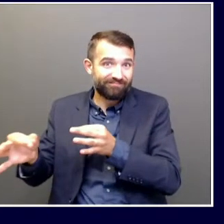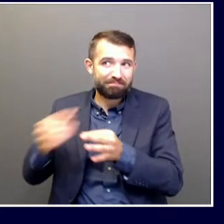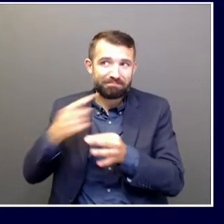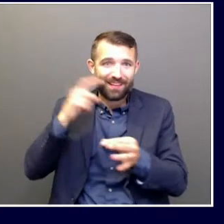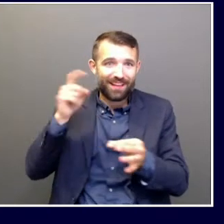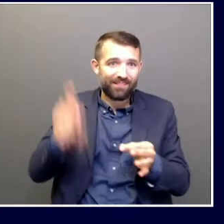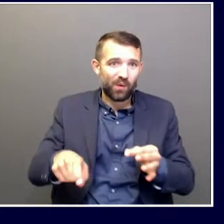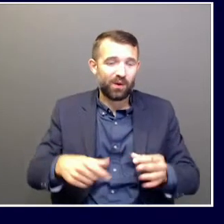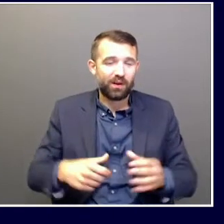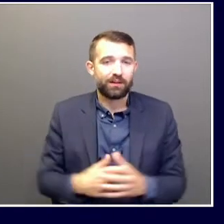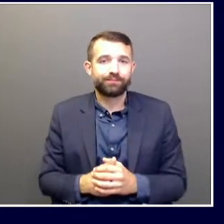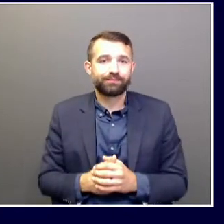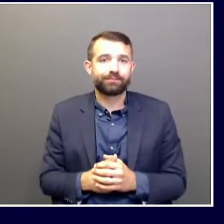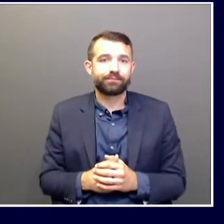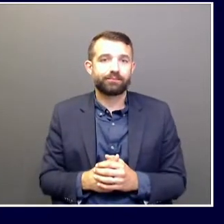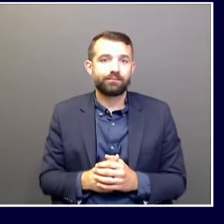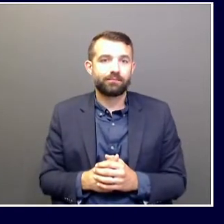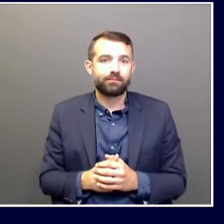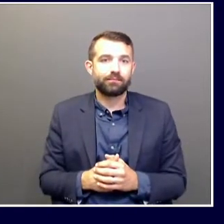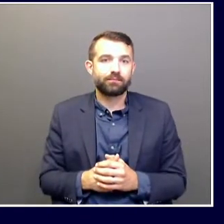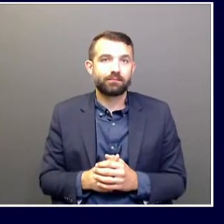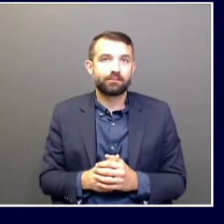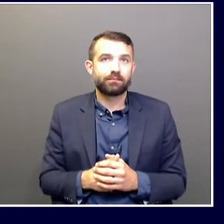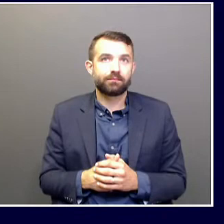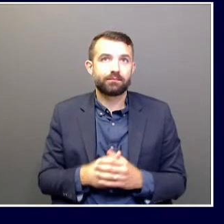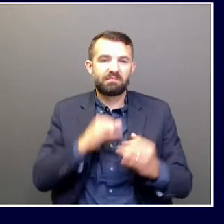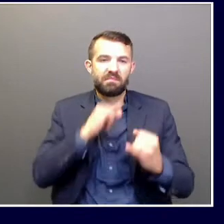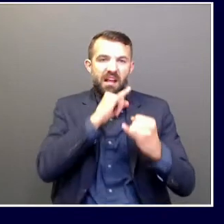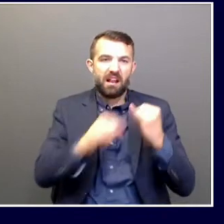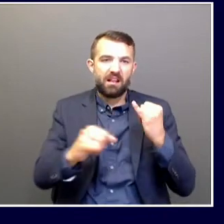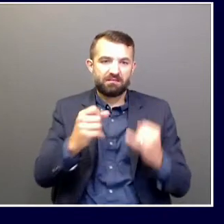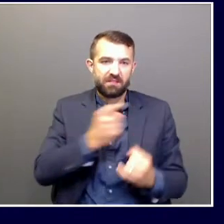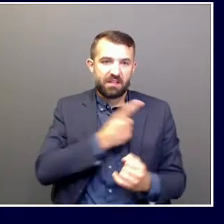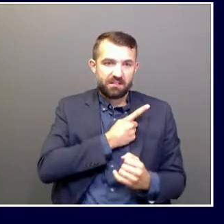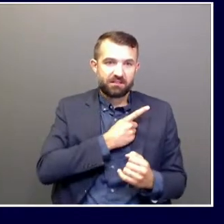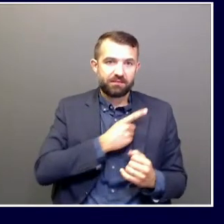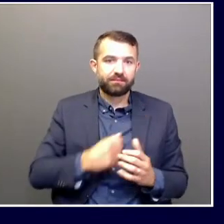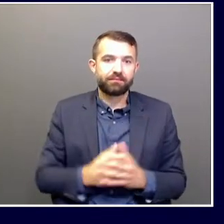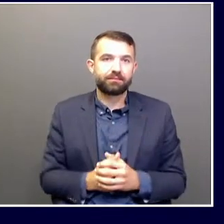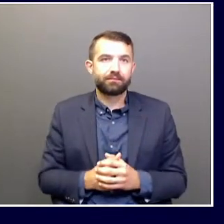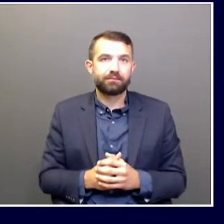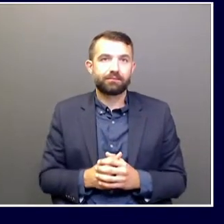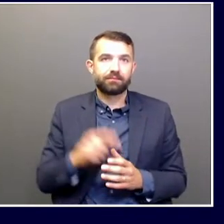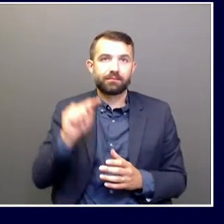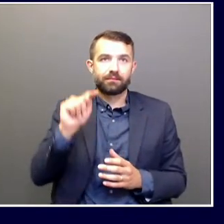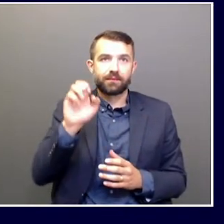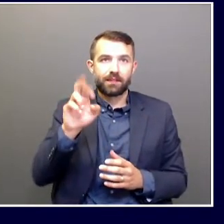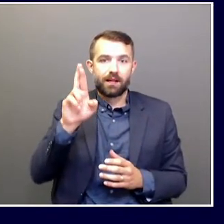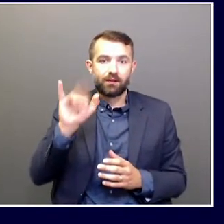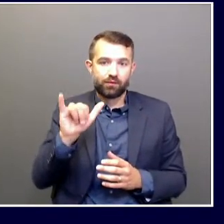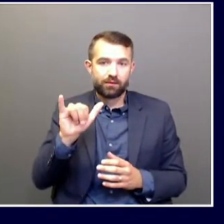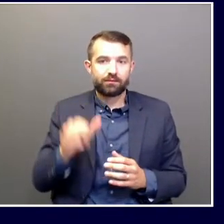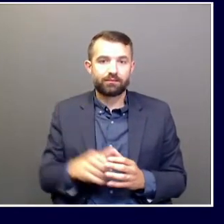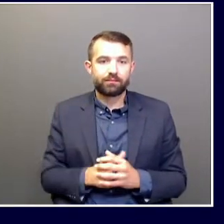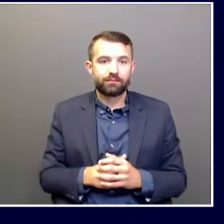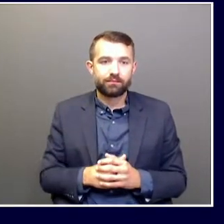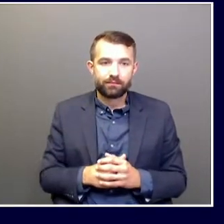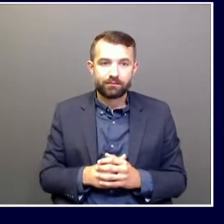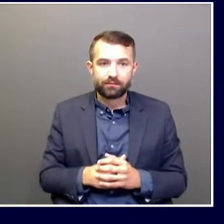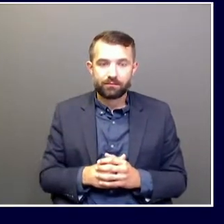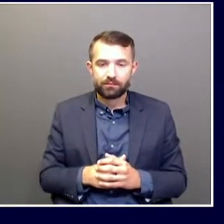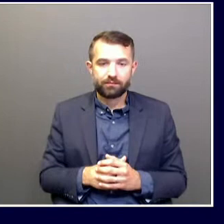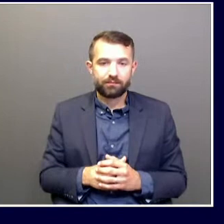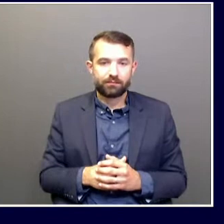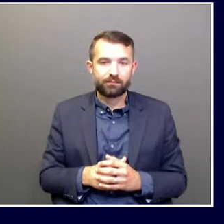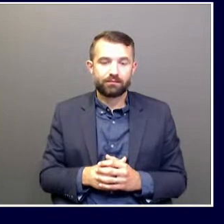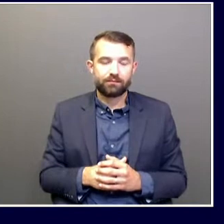So thanks, Patrick. And the last question for the afternoon goes to Terry Stackhouse from WMTW.